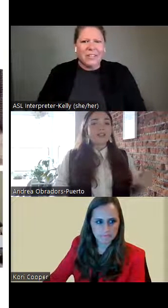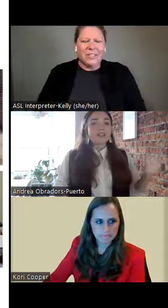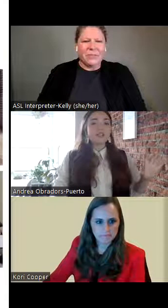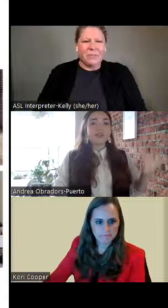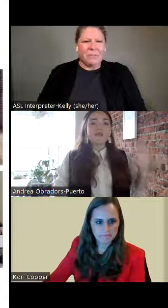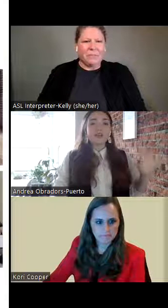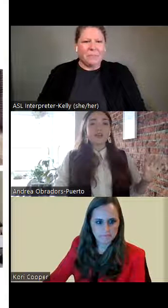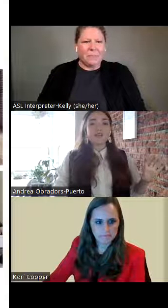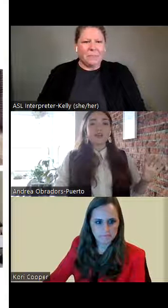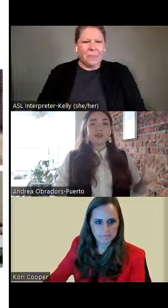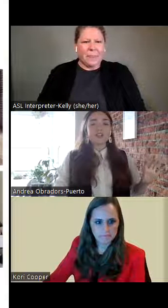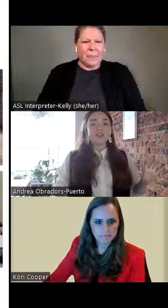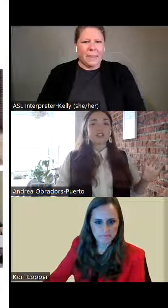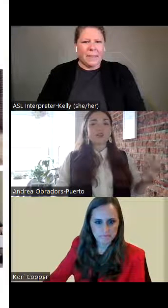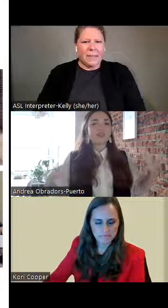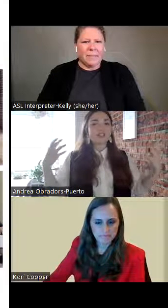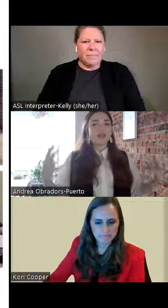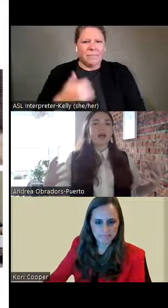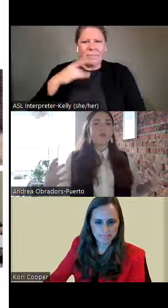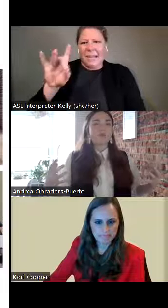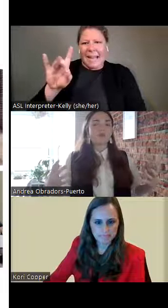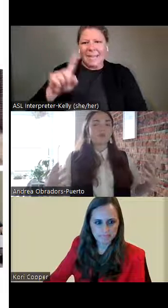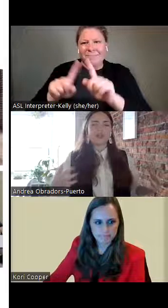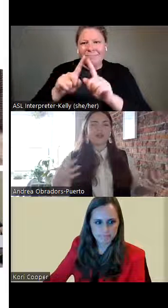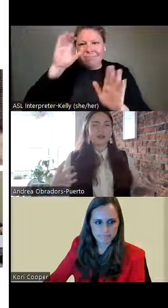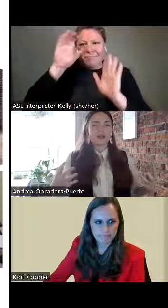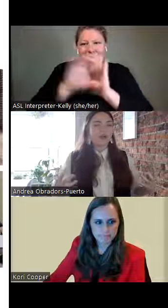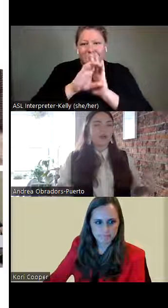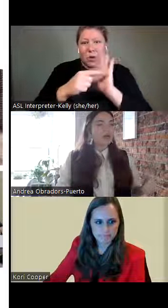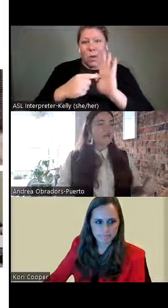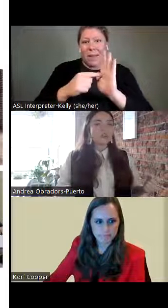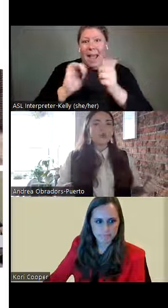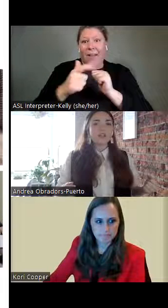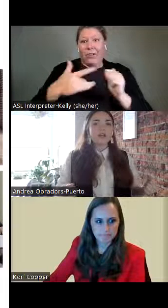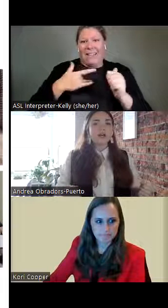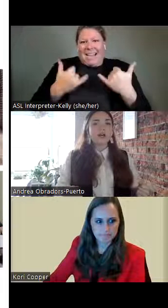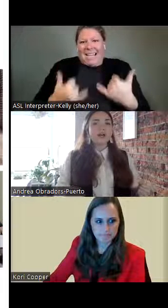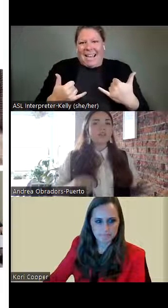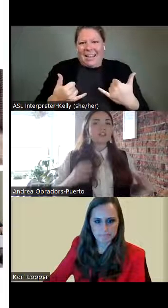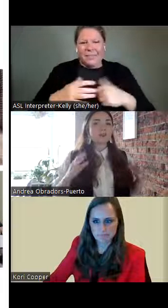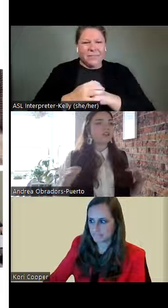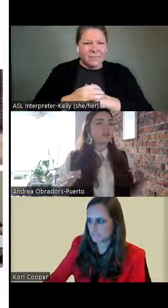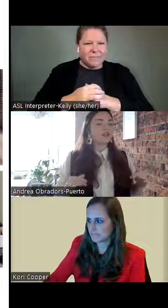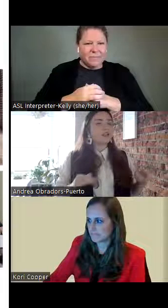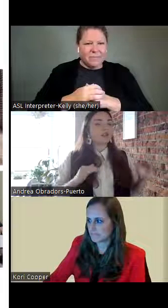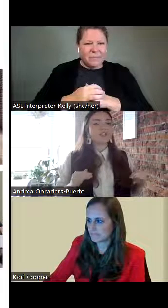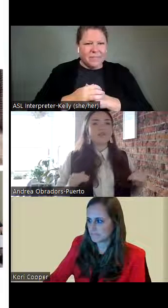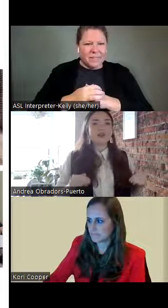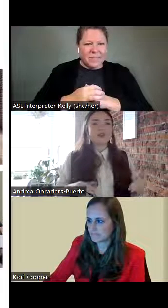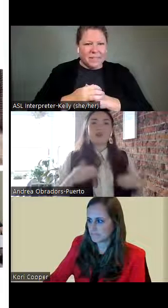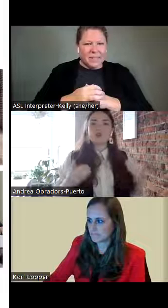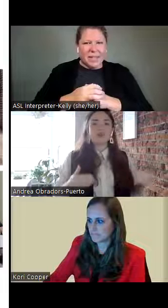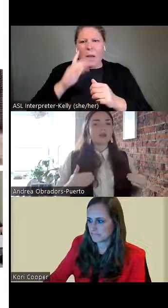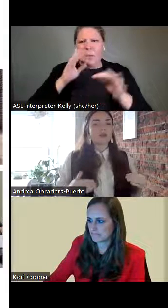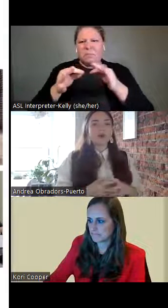So as you see, we have 8 different images here to represent how you feel today or right now. The first one, I'm going to explain a little each of